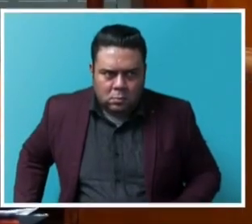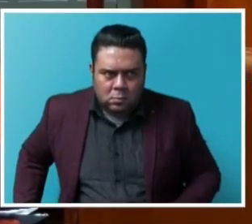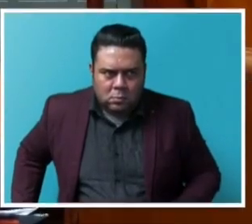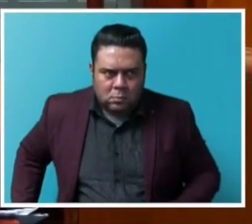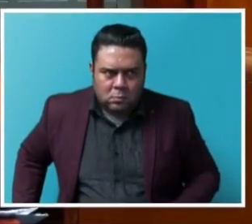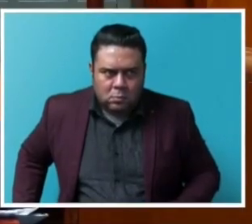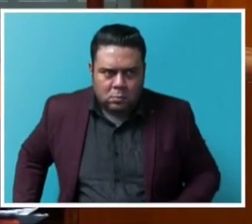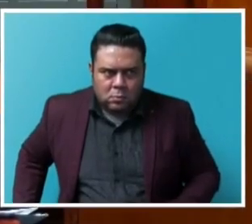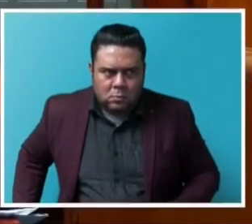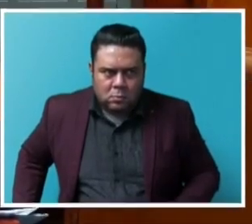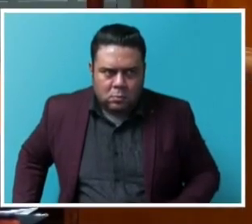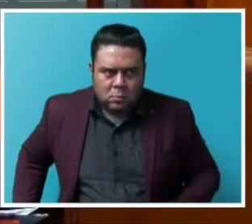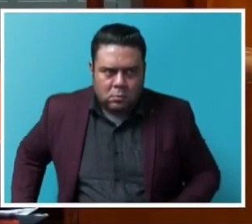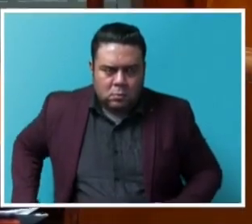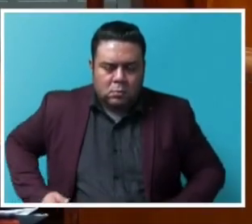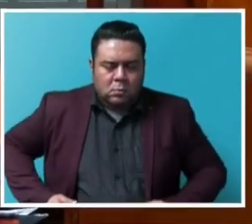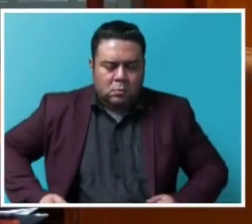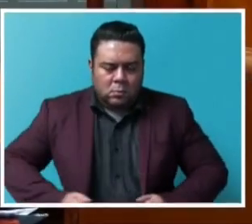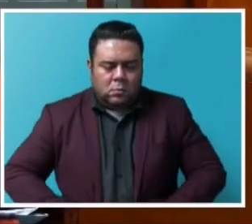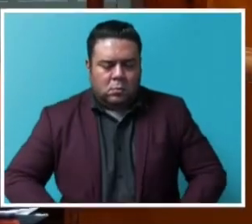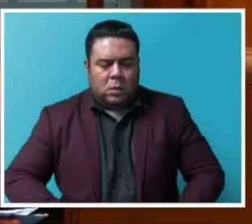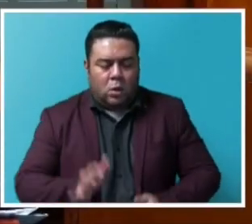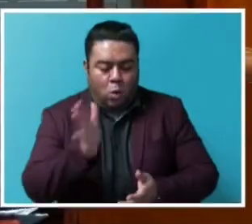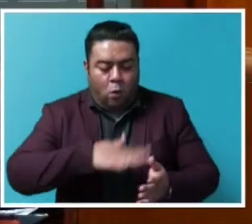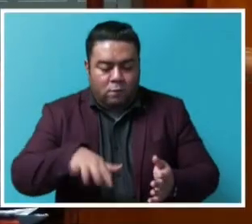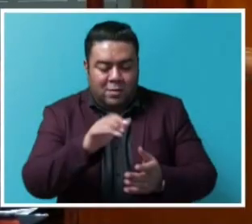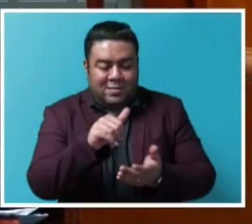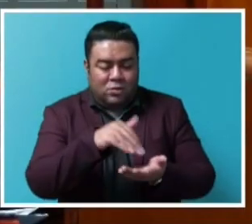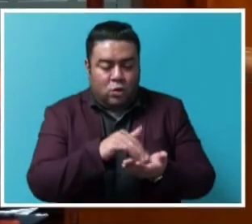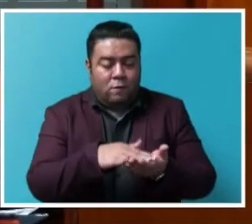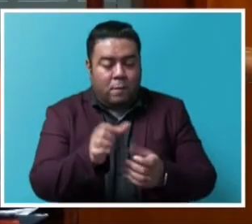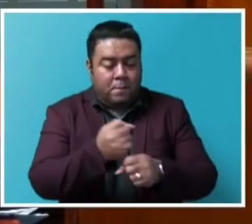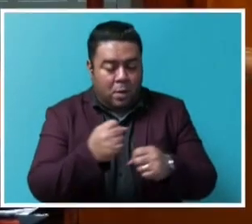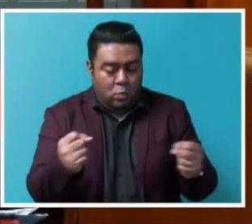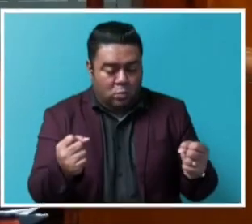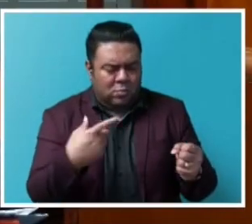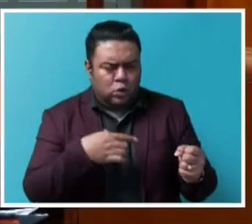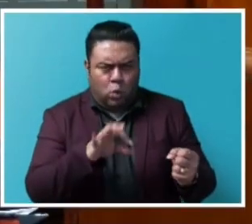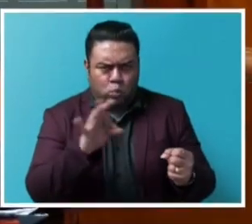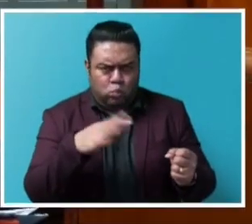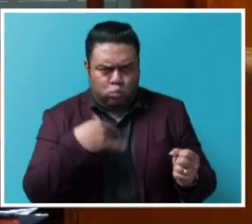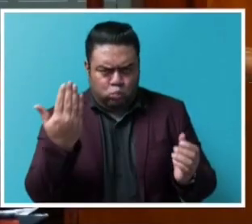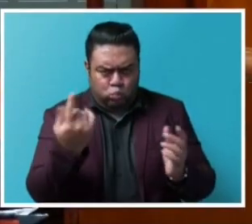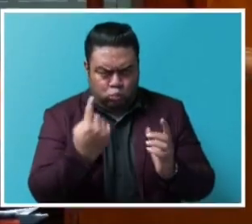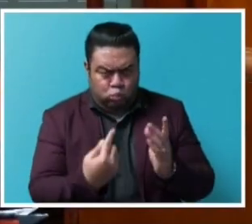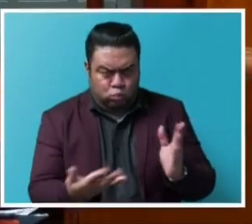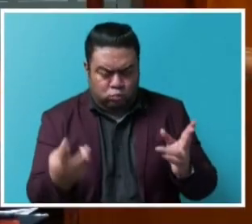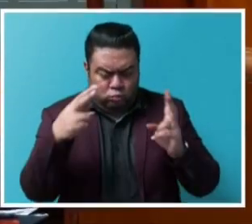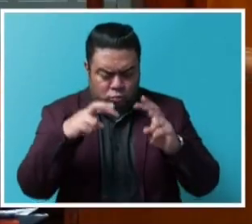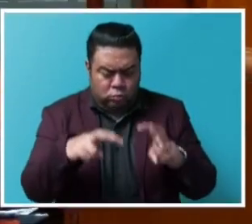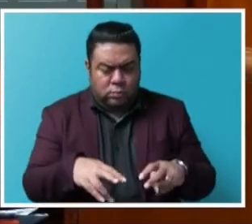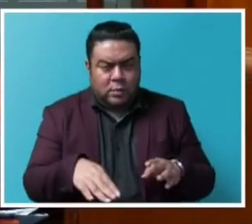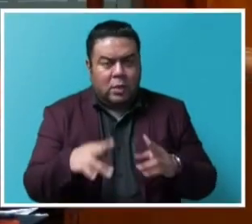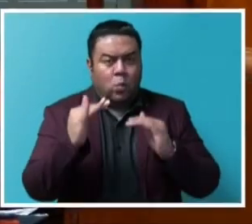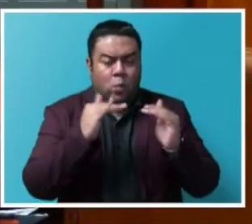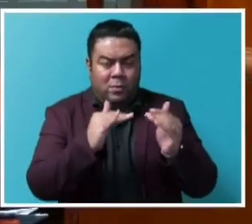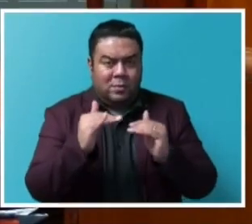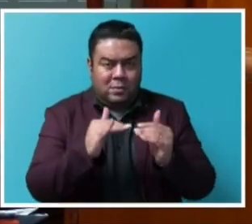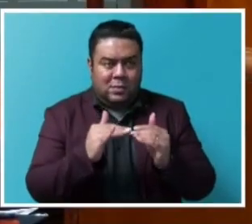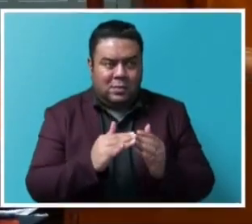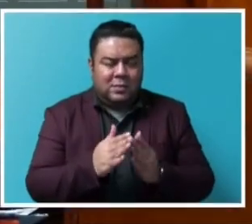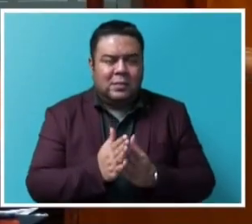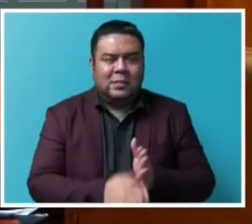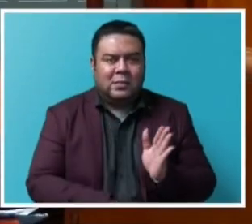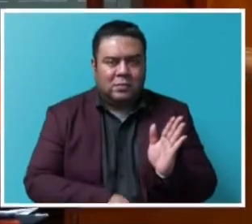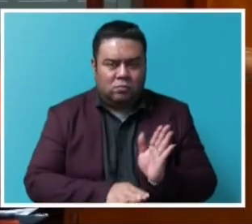politicized procurement, and over-centralization of power has not only deepened inequality, it has